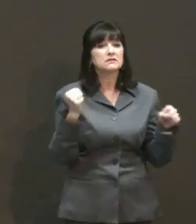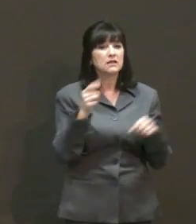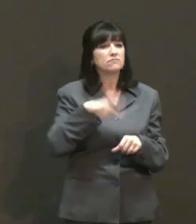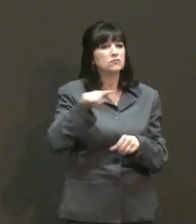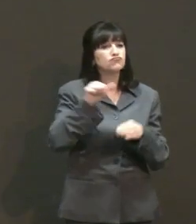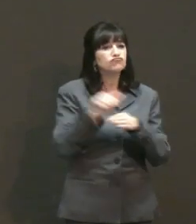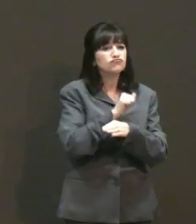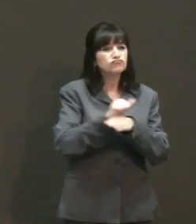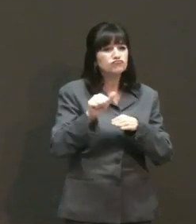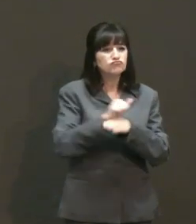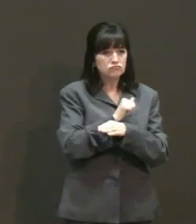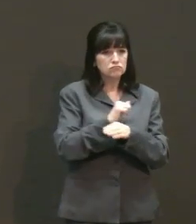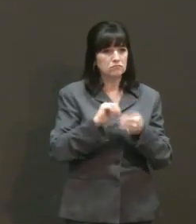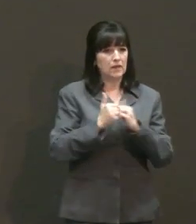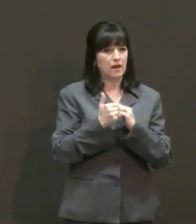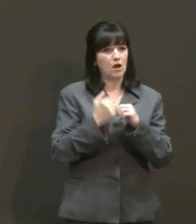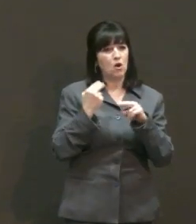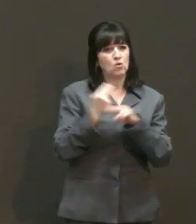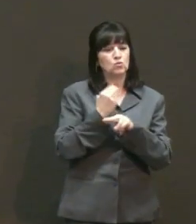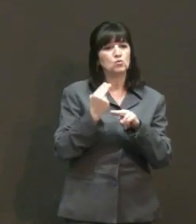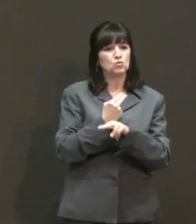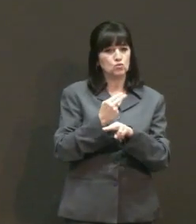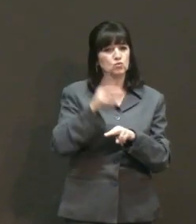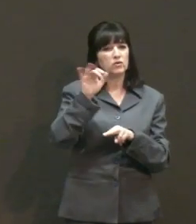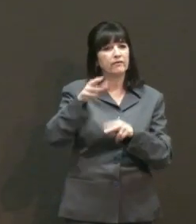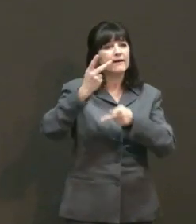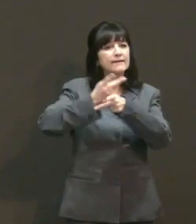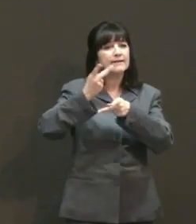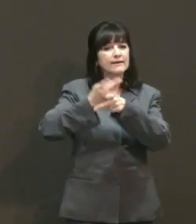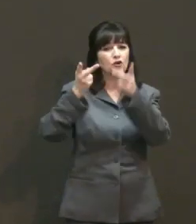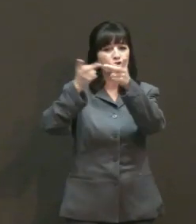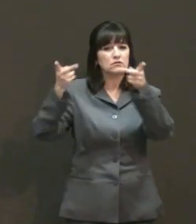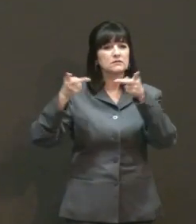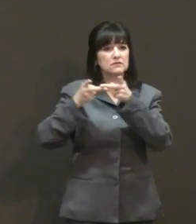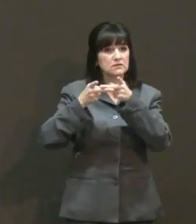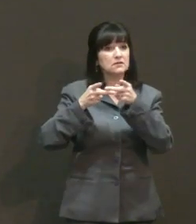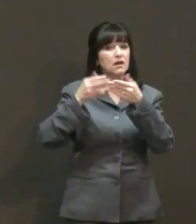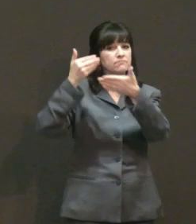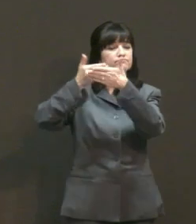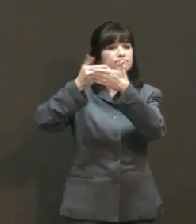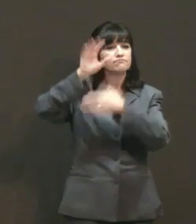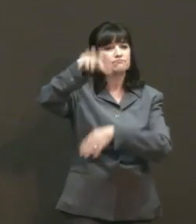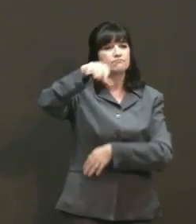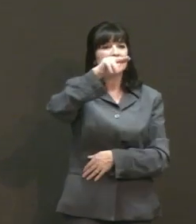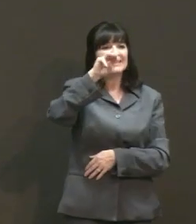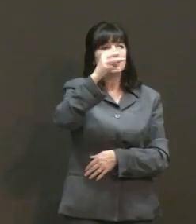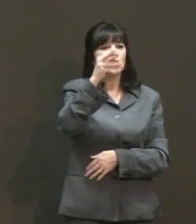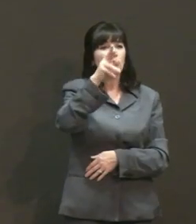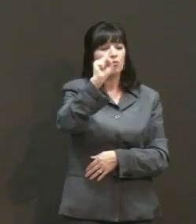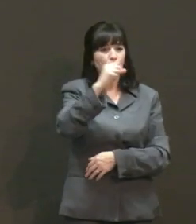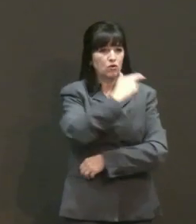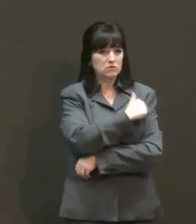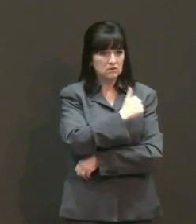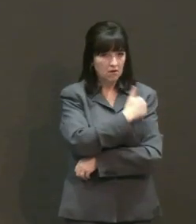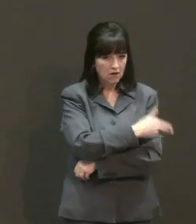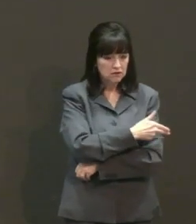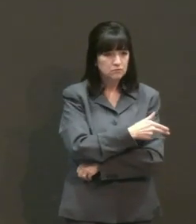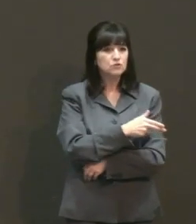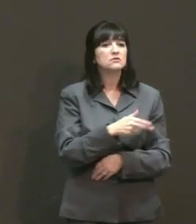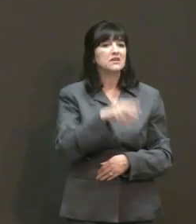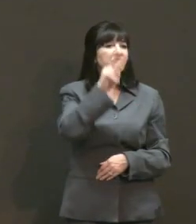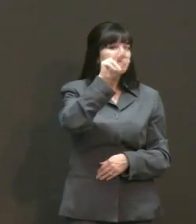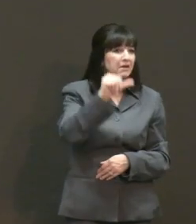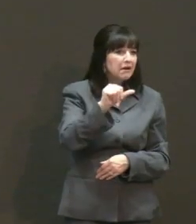runs of how they will utilize the alternative care site up at Nemours Hospital. Great partners across the board with St. Francis, Nemours, the